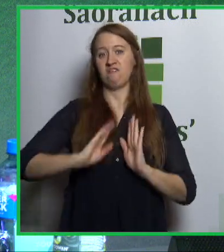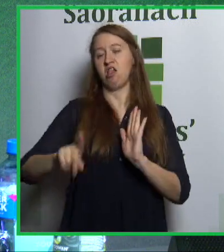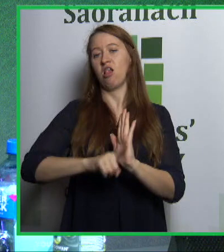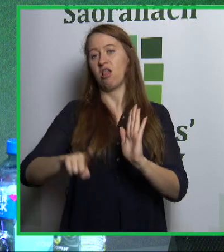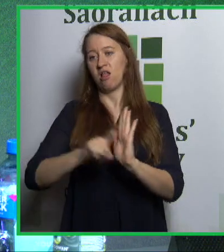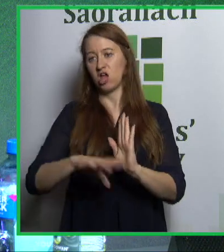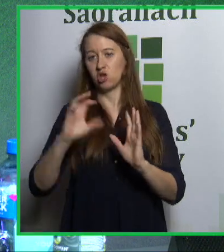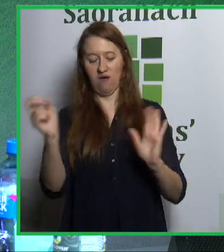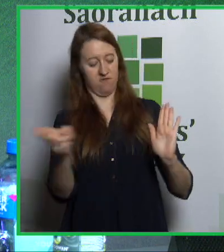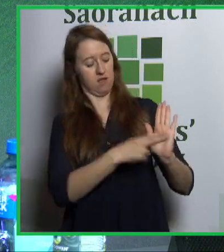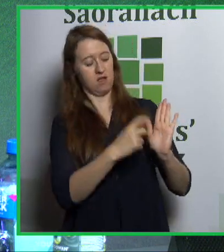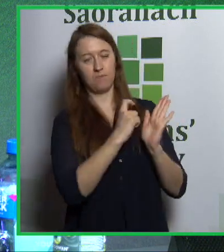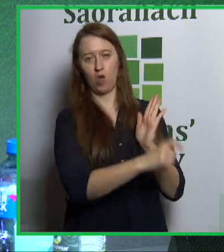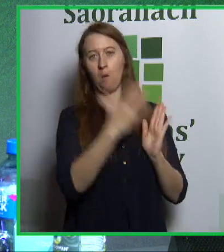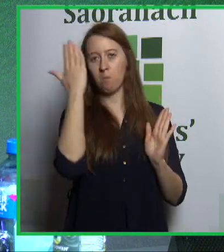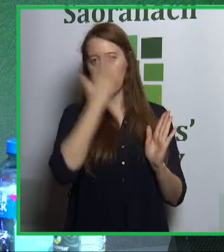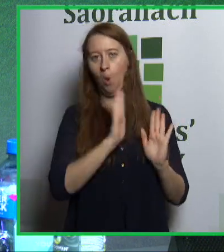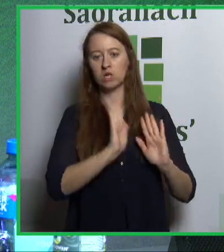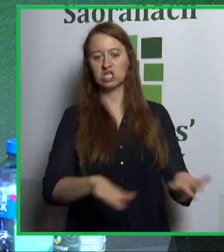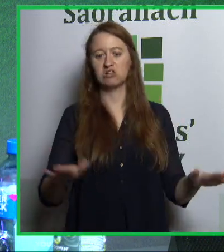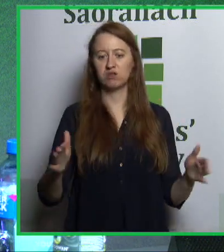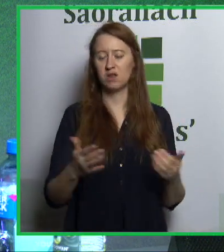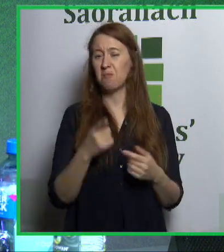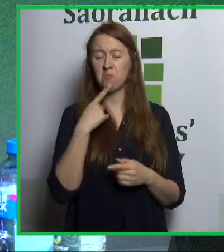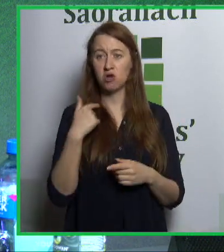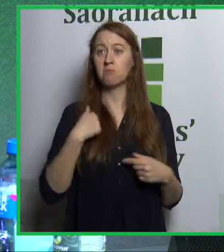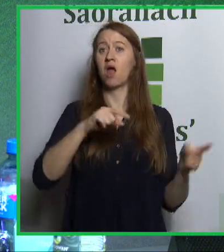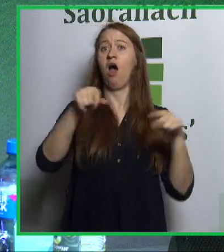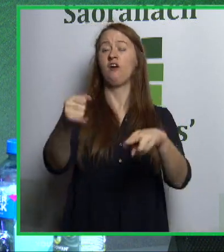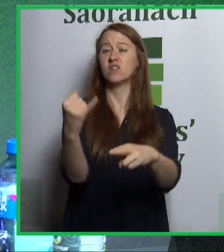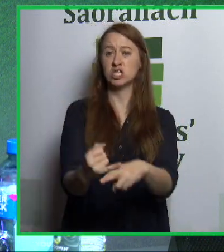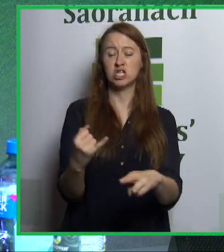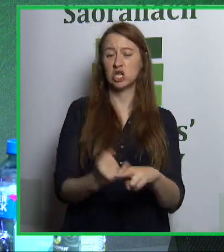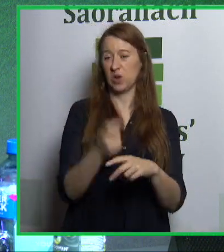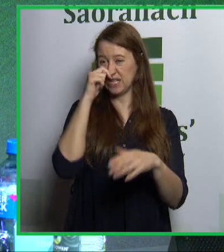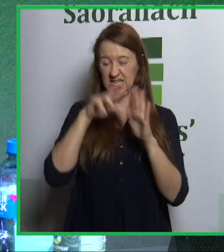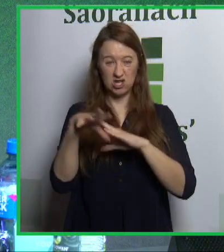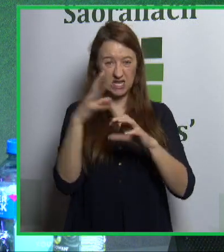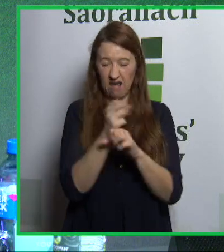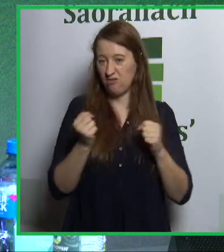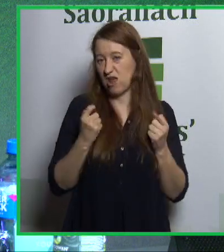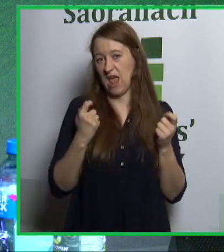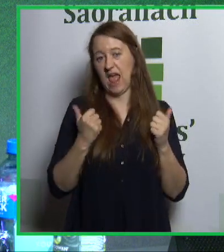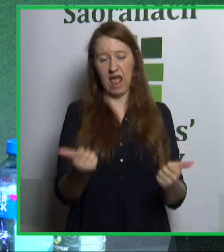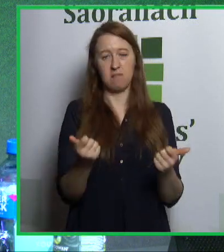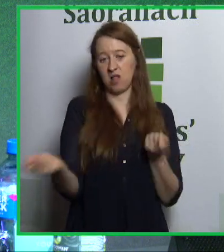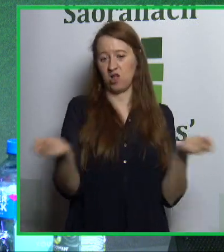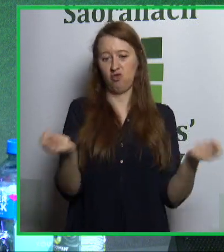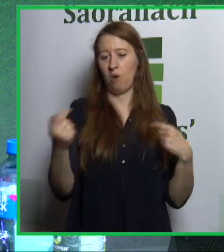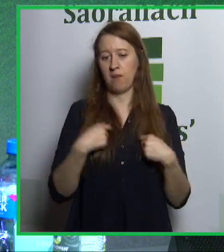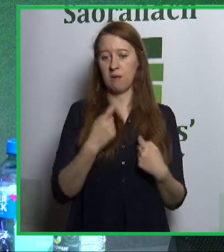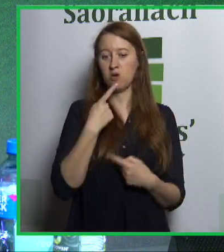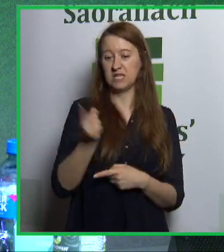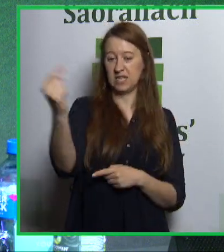basically. And teachers couldn't deal with me. There was no intervention, and they just come in and basically say, you